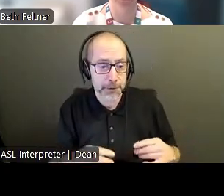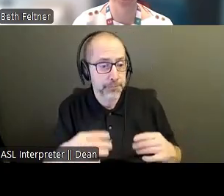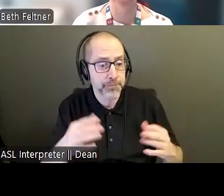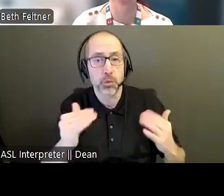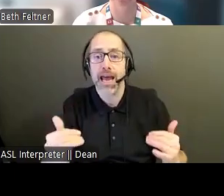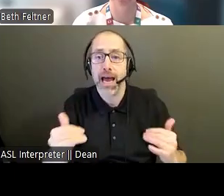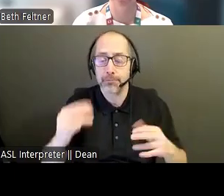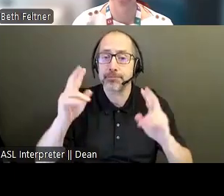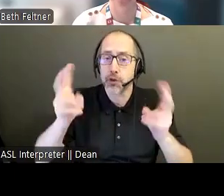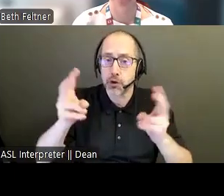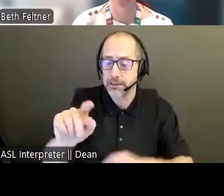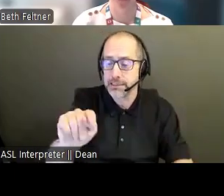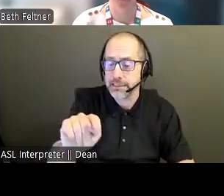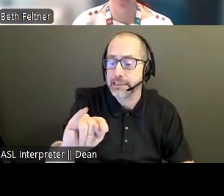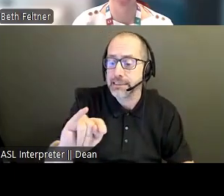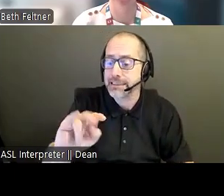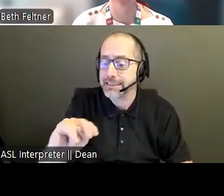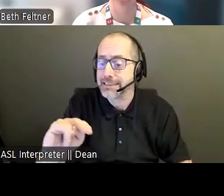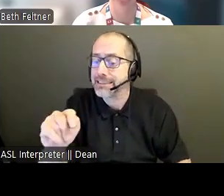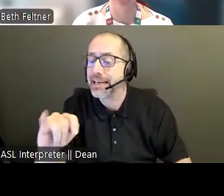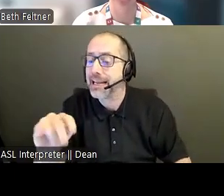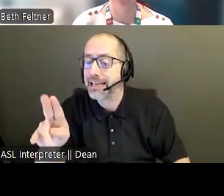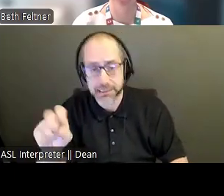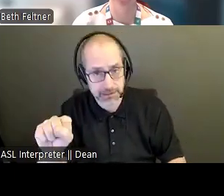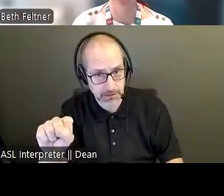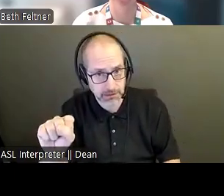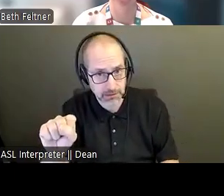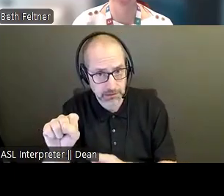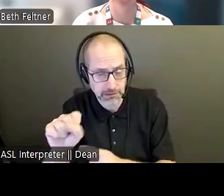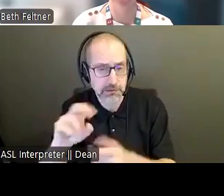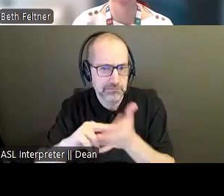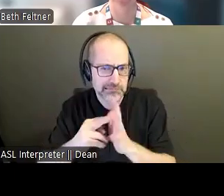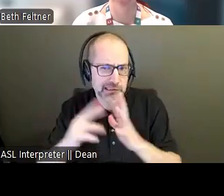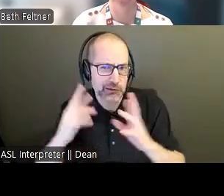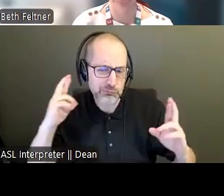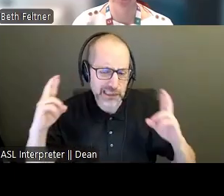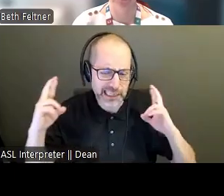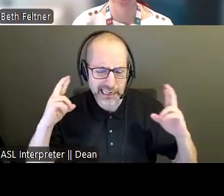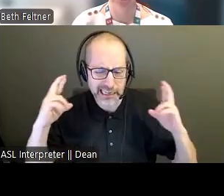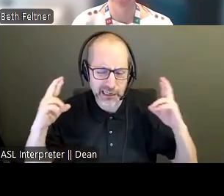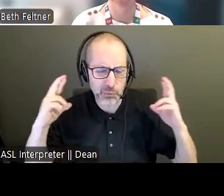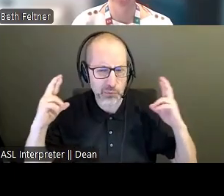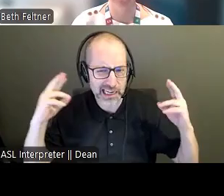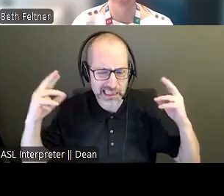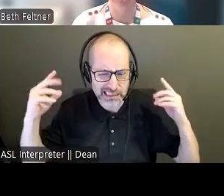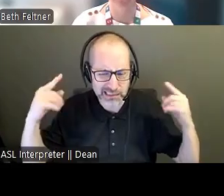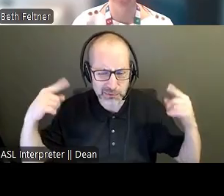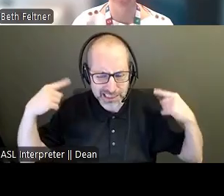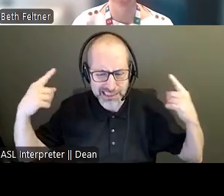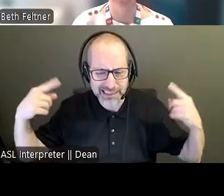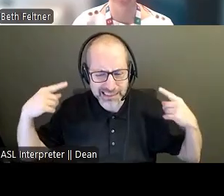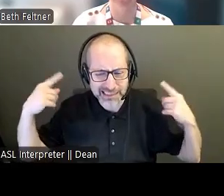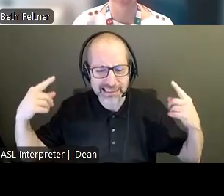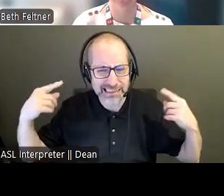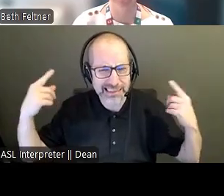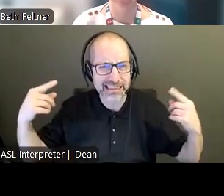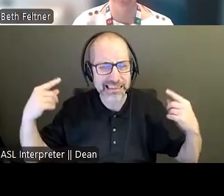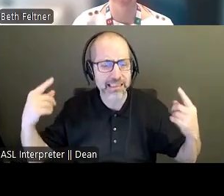tinnitus, which is definitely related to uh, hearing and the hearing organ.